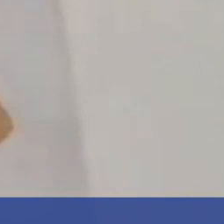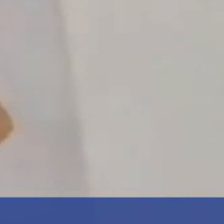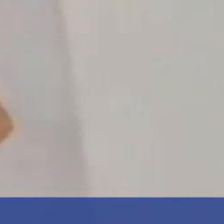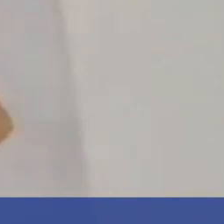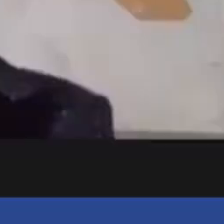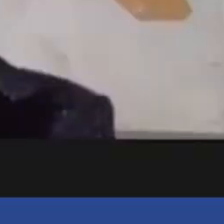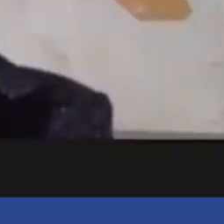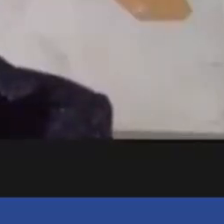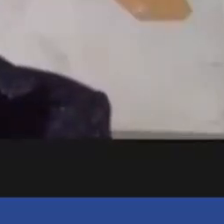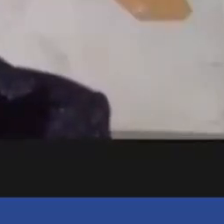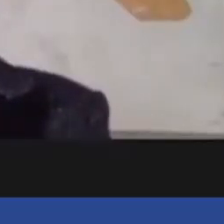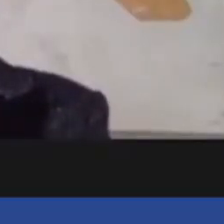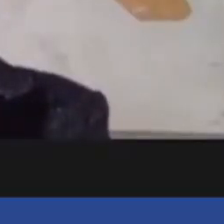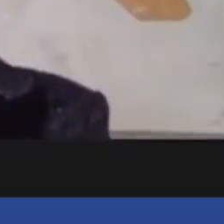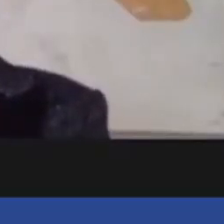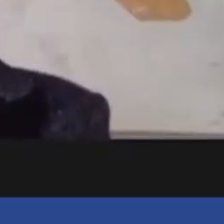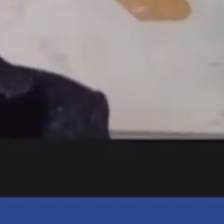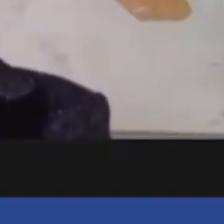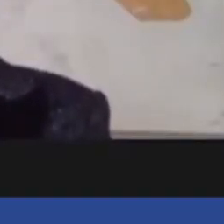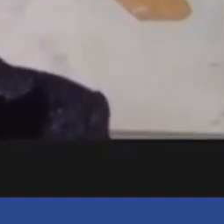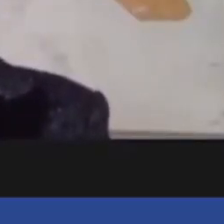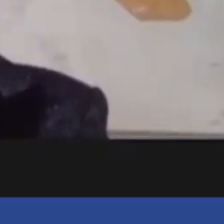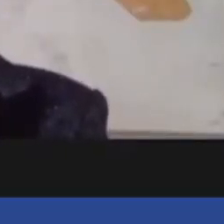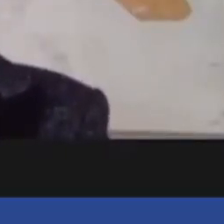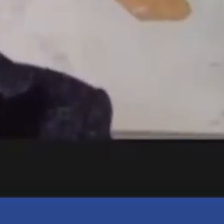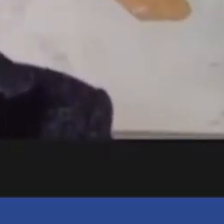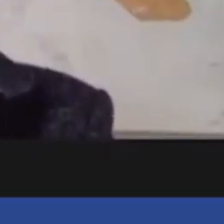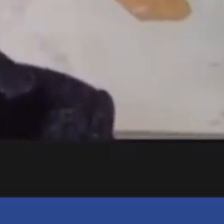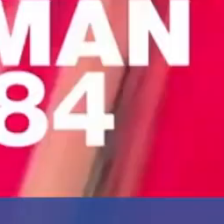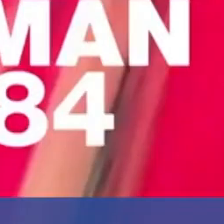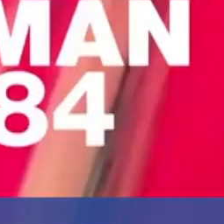the whole Middle East. What's your message to your fans in the region?